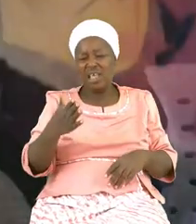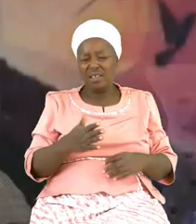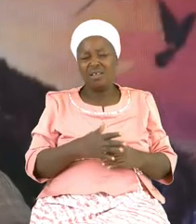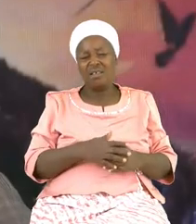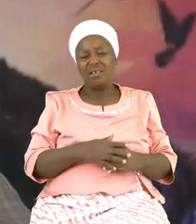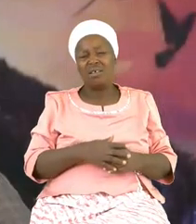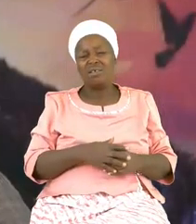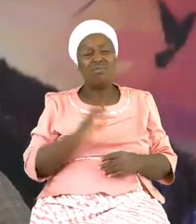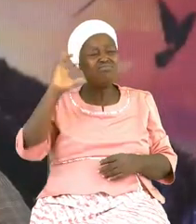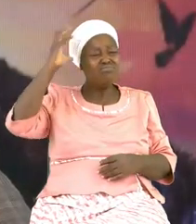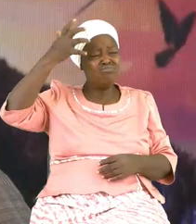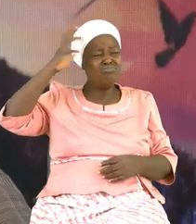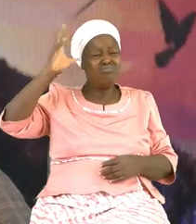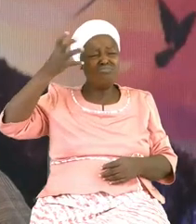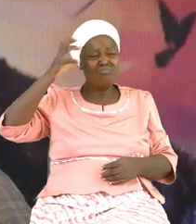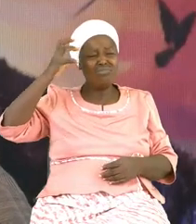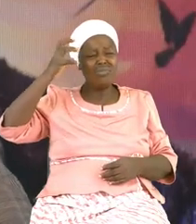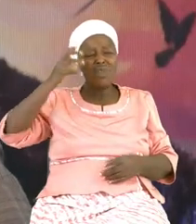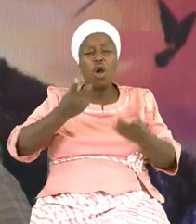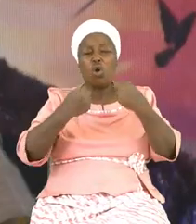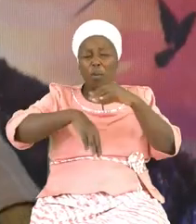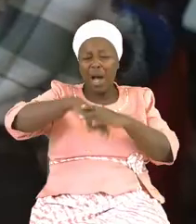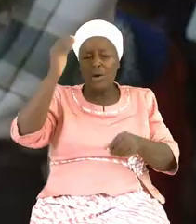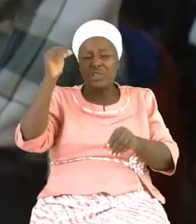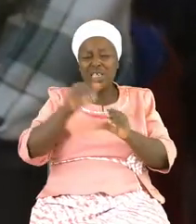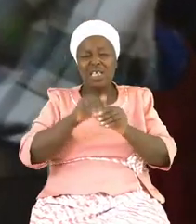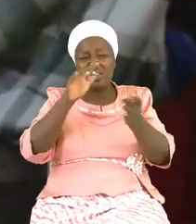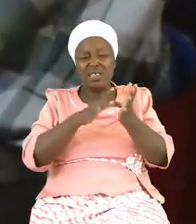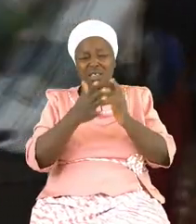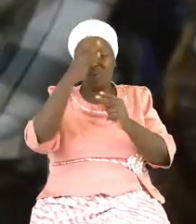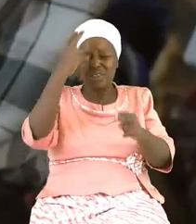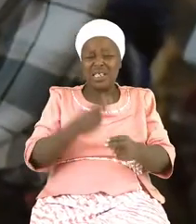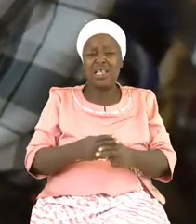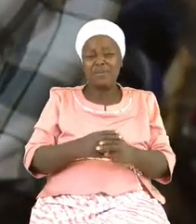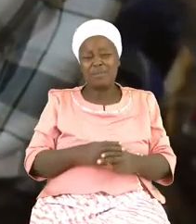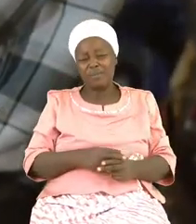Insanity, madness, come out in Jesus' name. Amen.